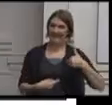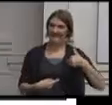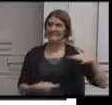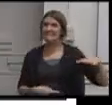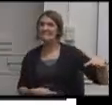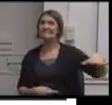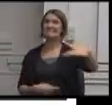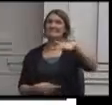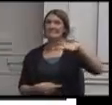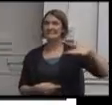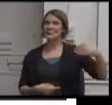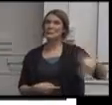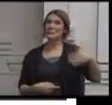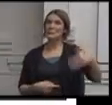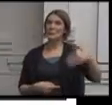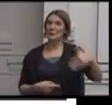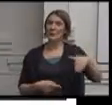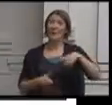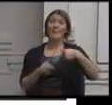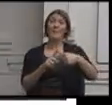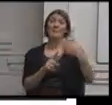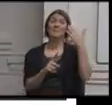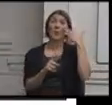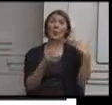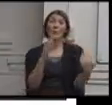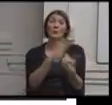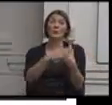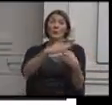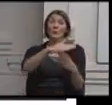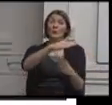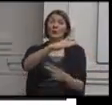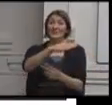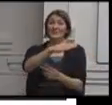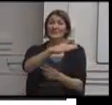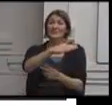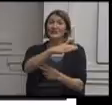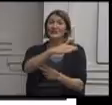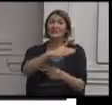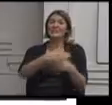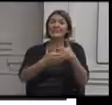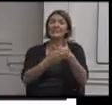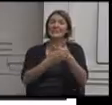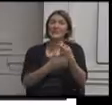then with the opening of the Citizens Bridge, their